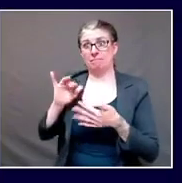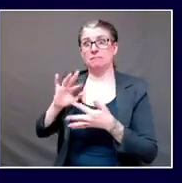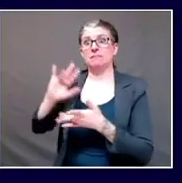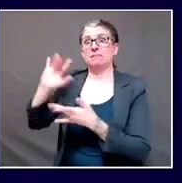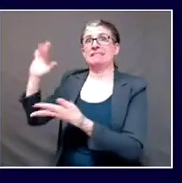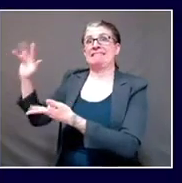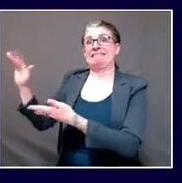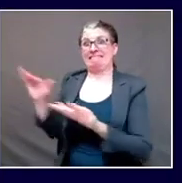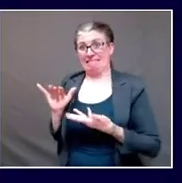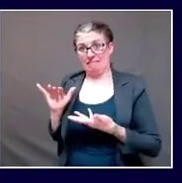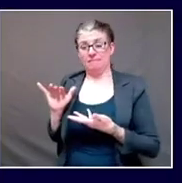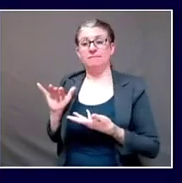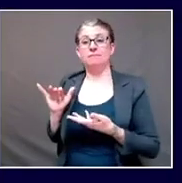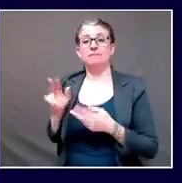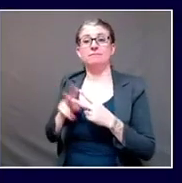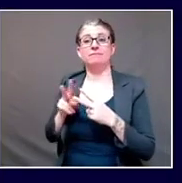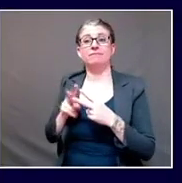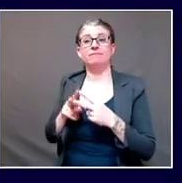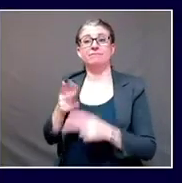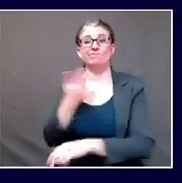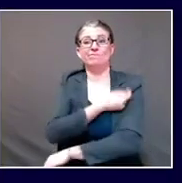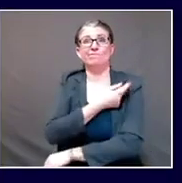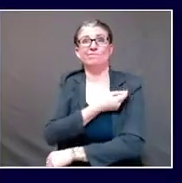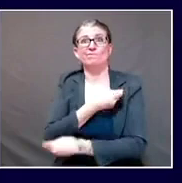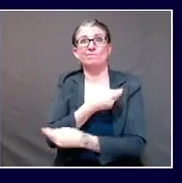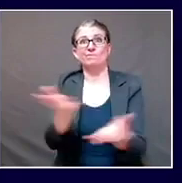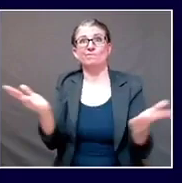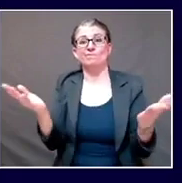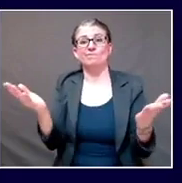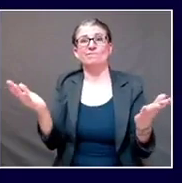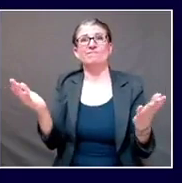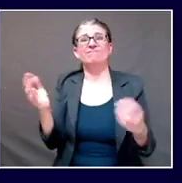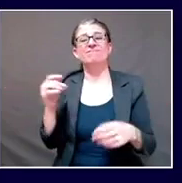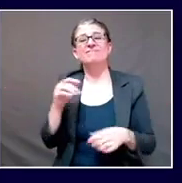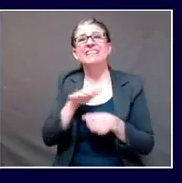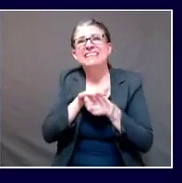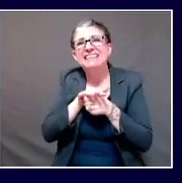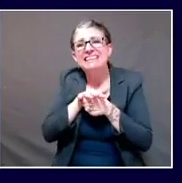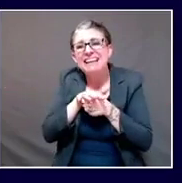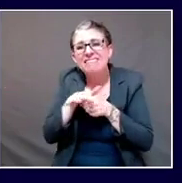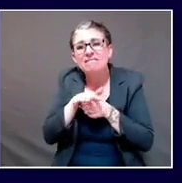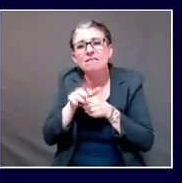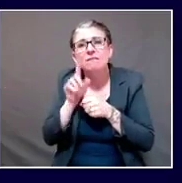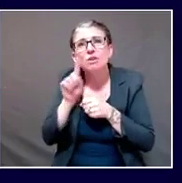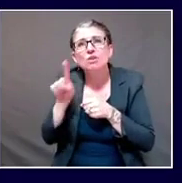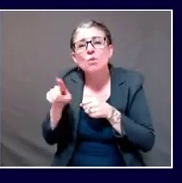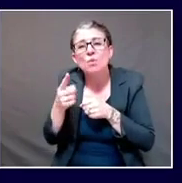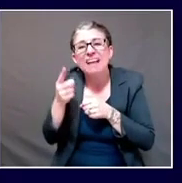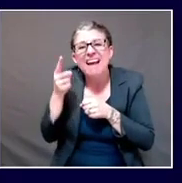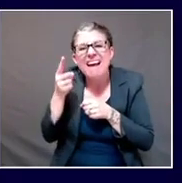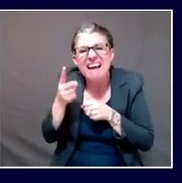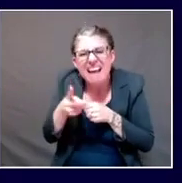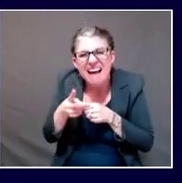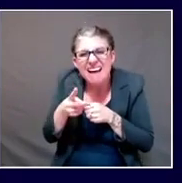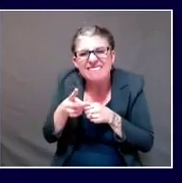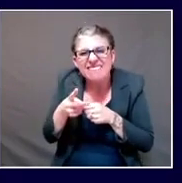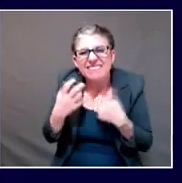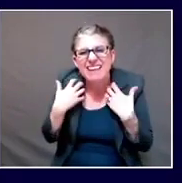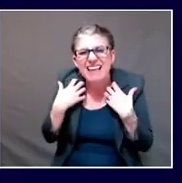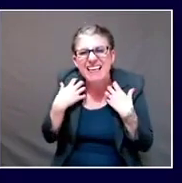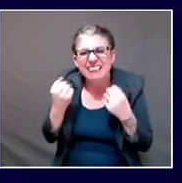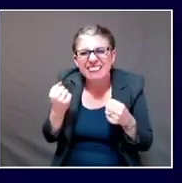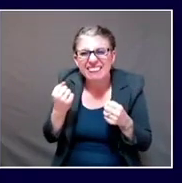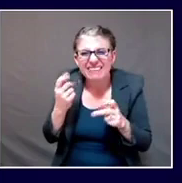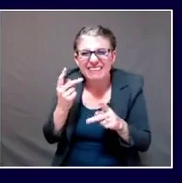1A, the health care workers and long-term care residents, which is what the U.S. CDC advisory group